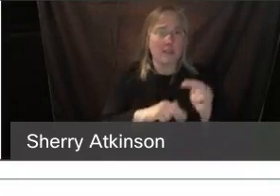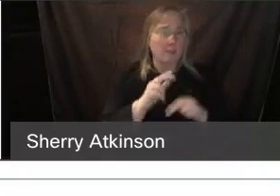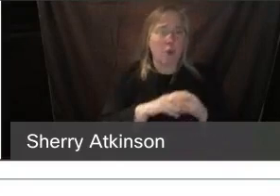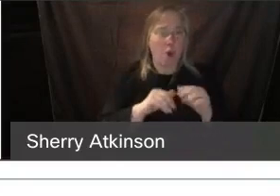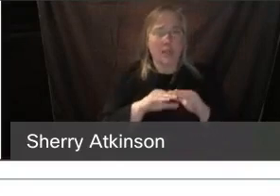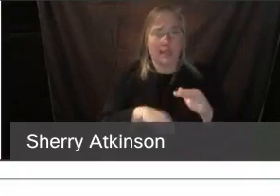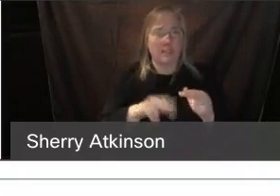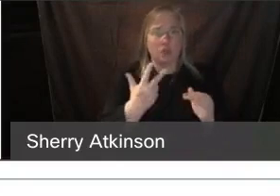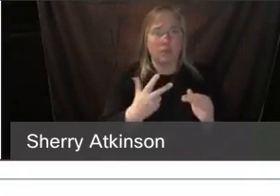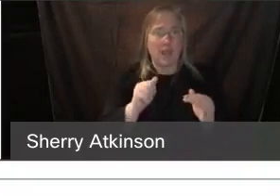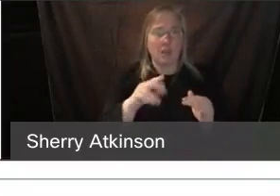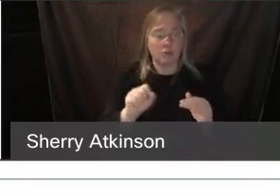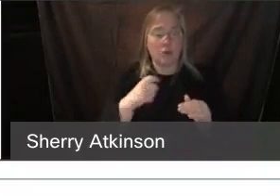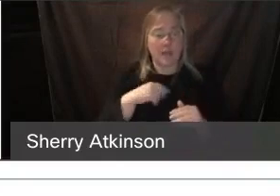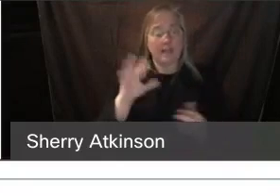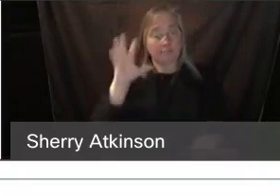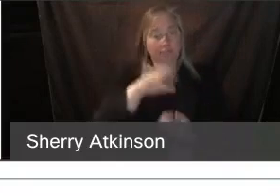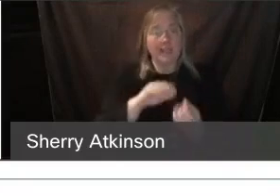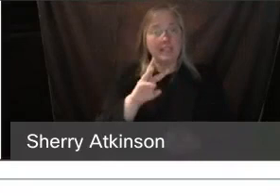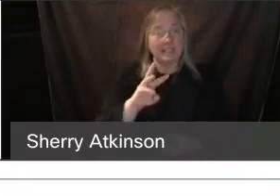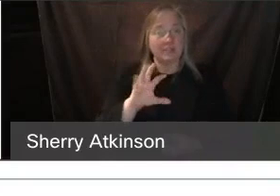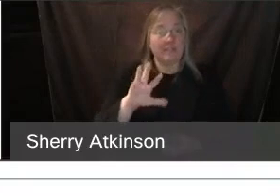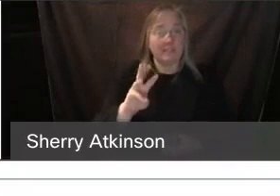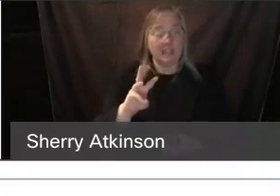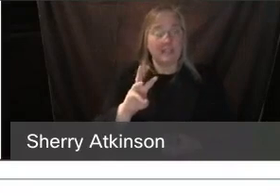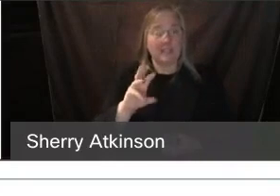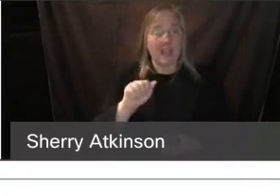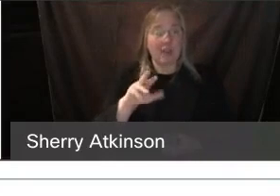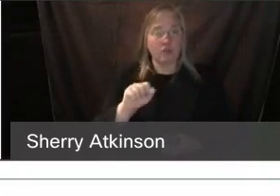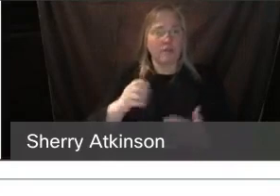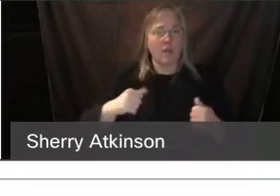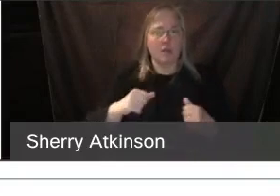656 acres of undeveloped land capacity.